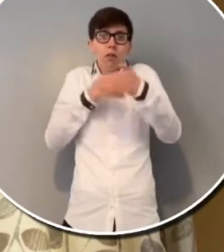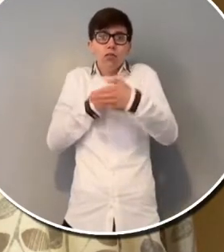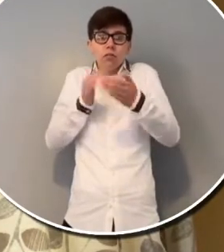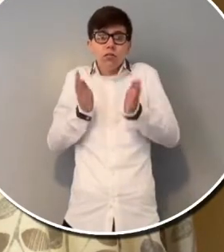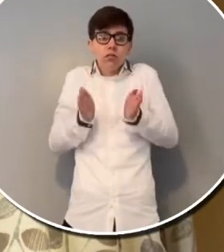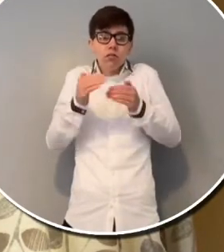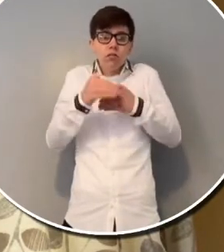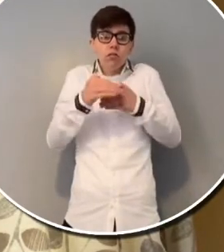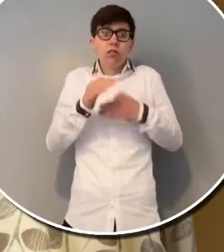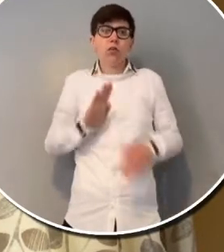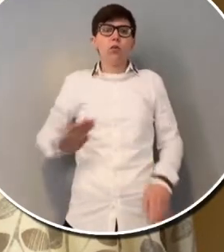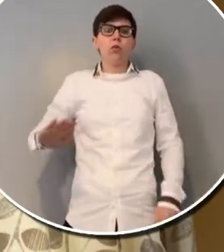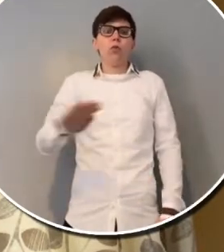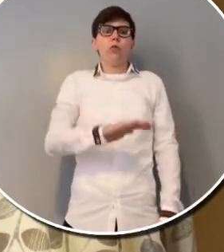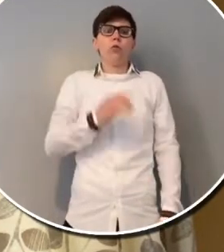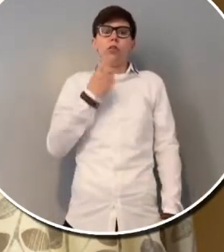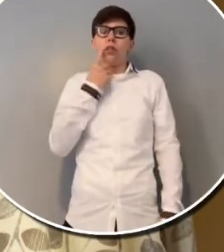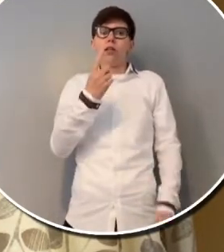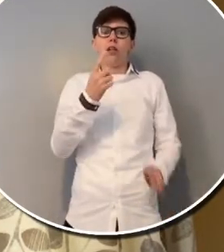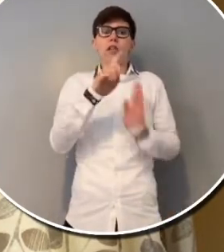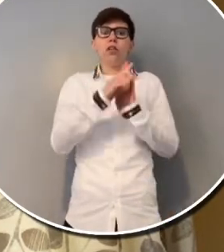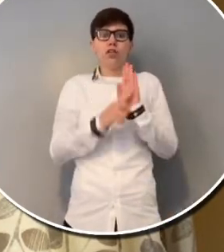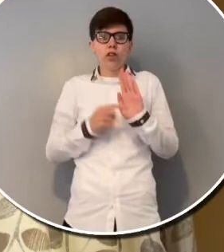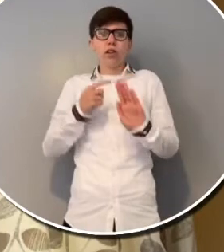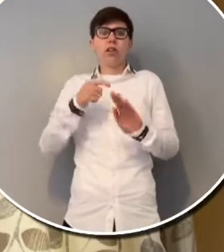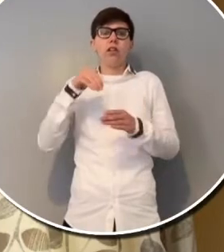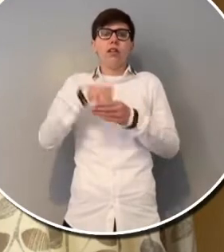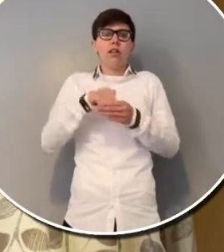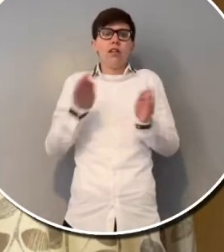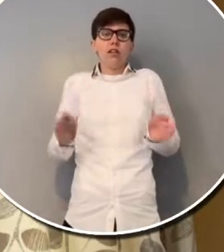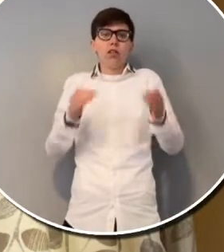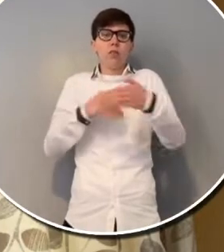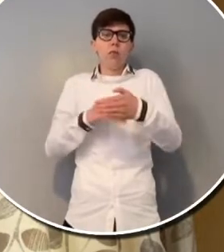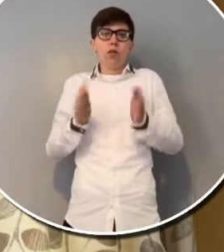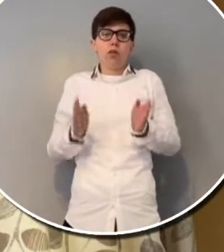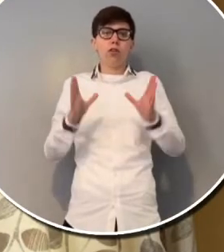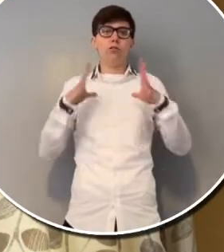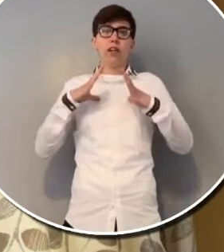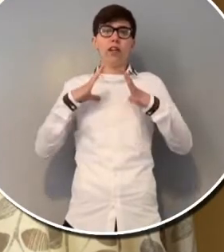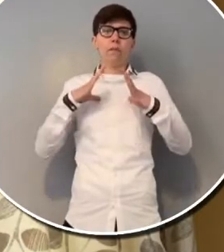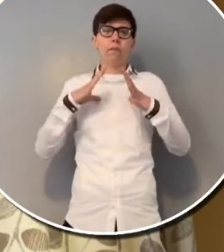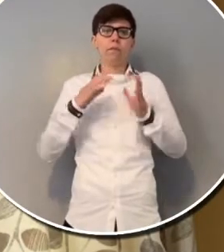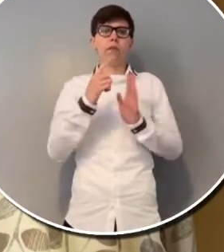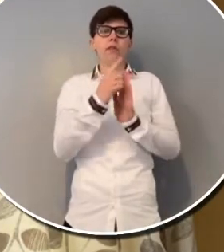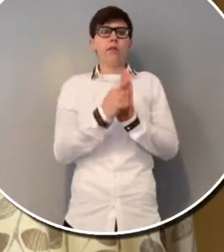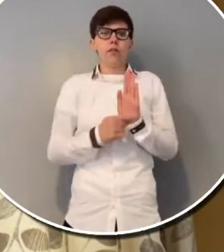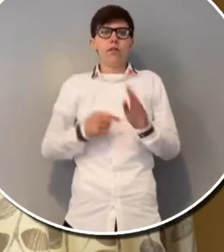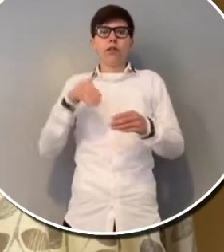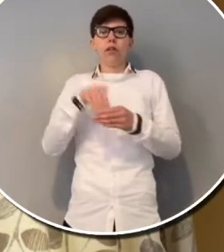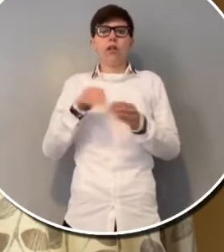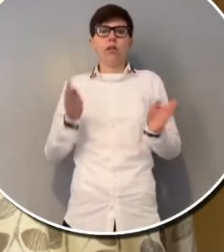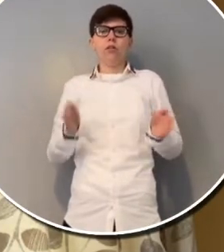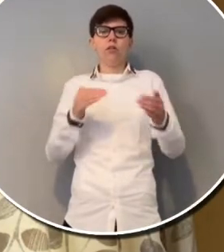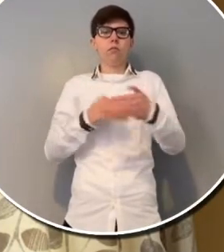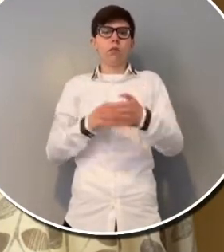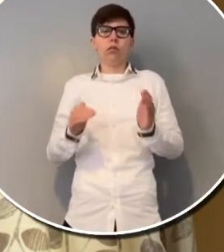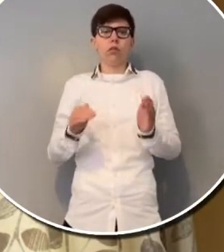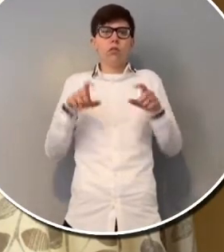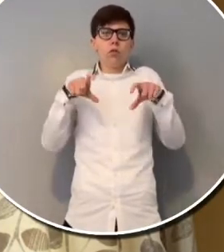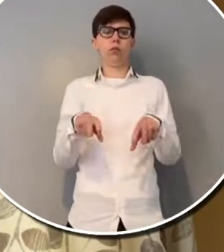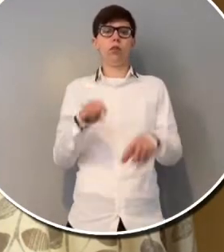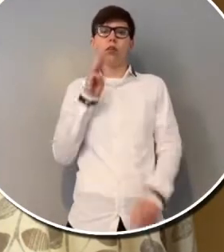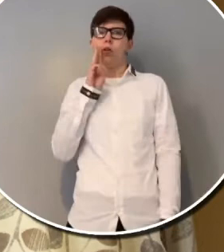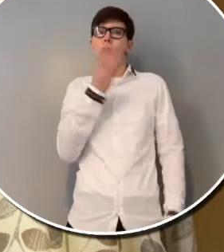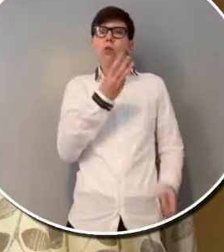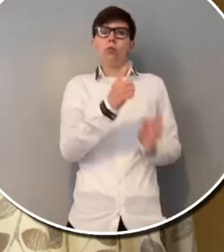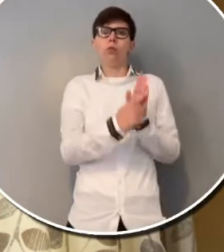with a lid on. We're going to say Jack in the box. We're going to call it. Ready? Jack in the box, oh